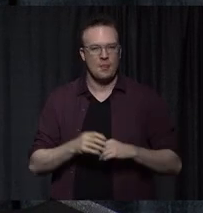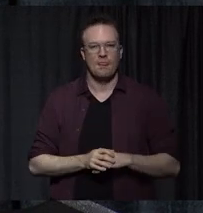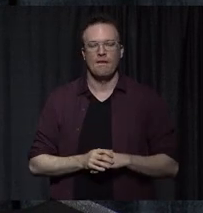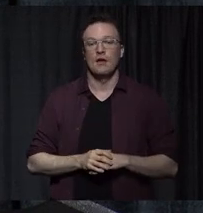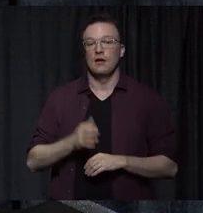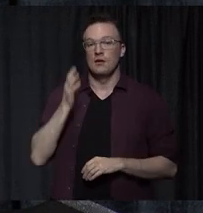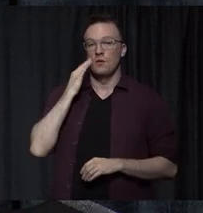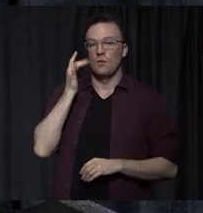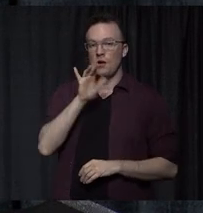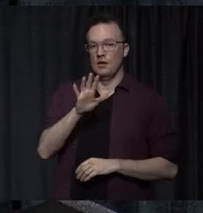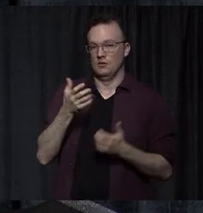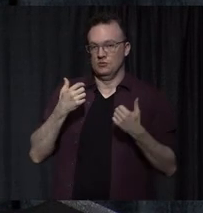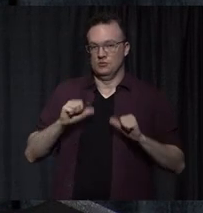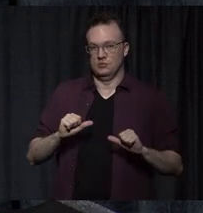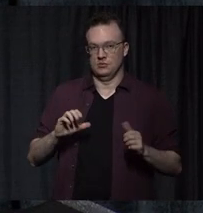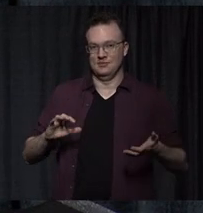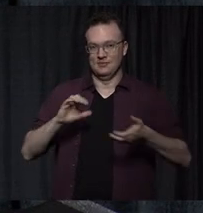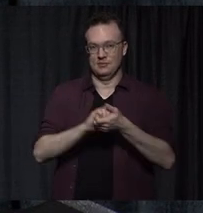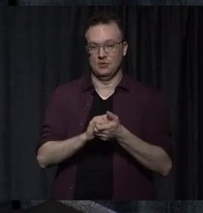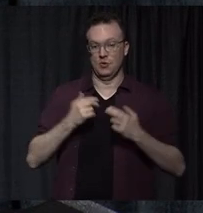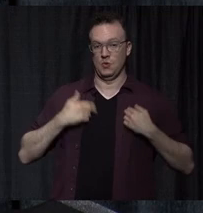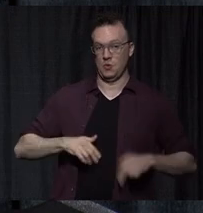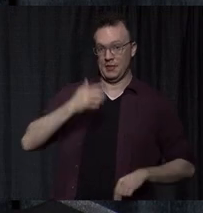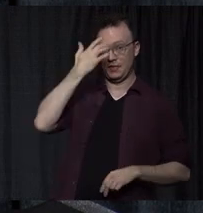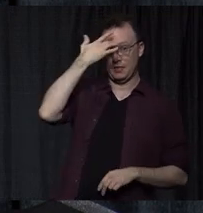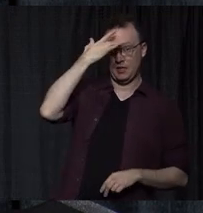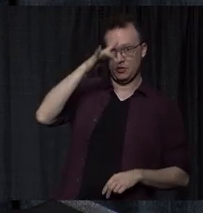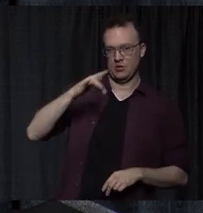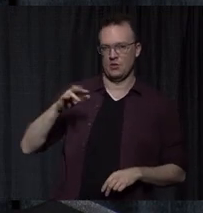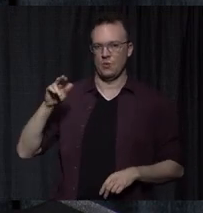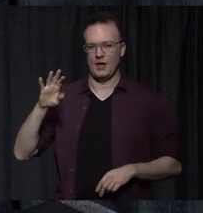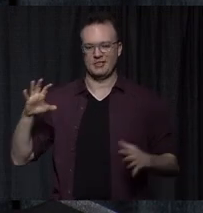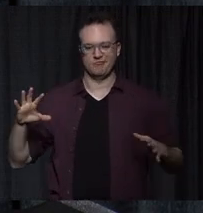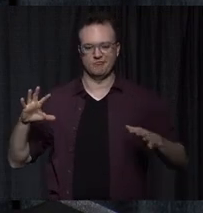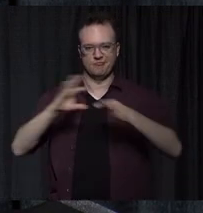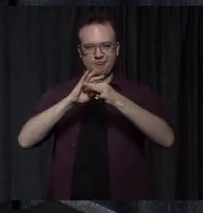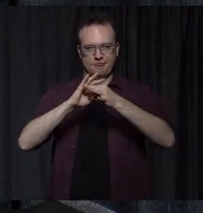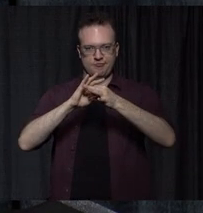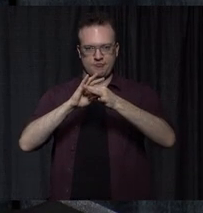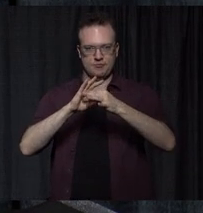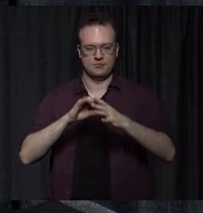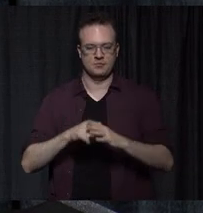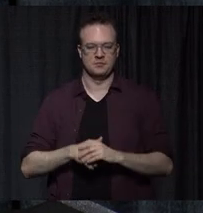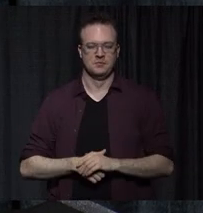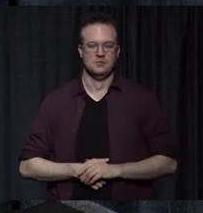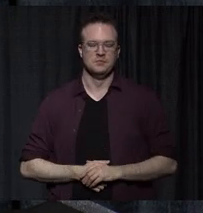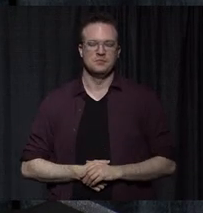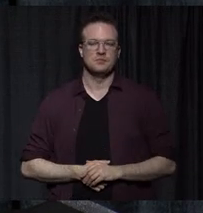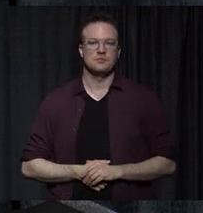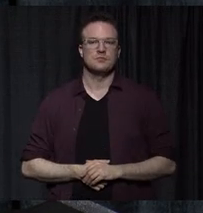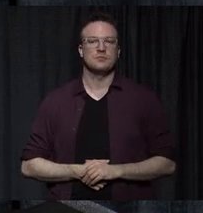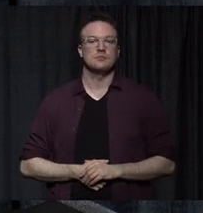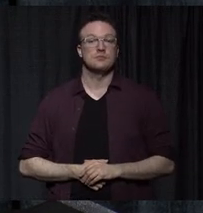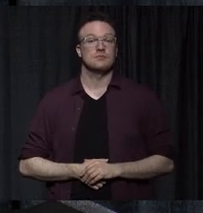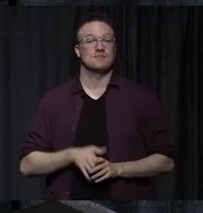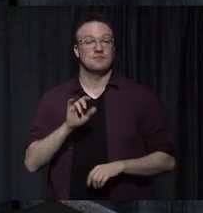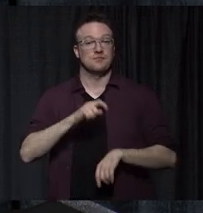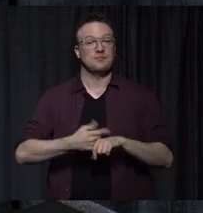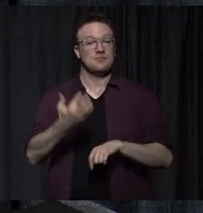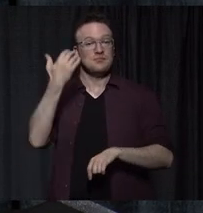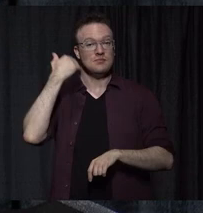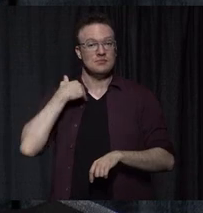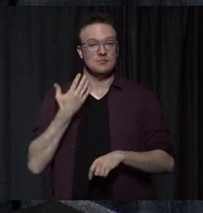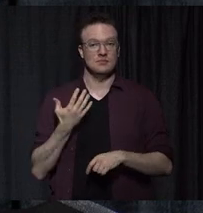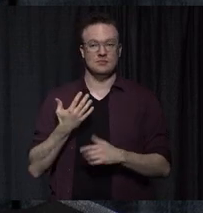his attempts to link differences in human intelligence and race to race. At the time,